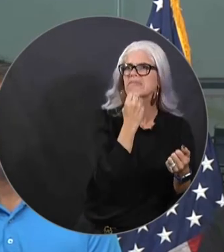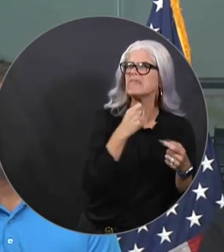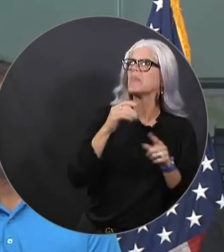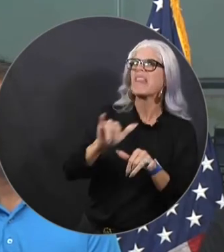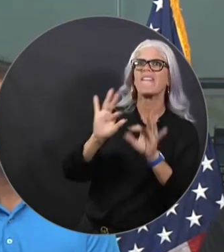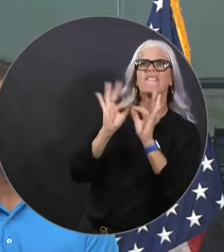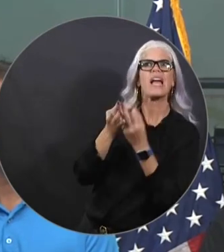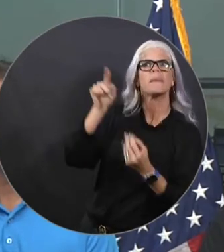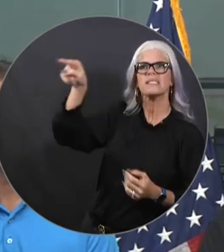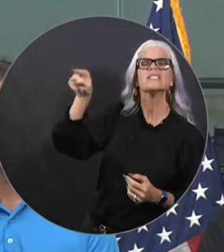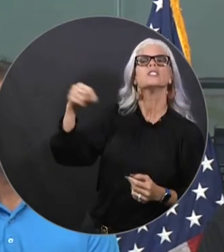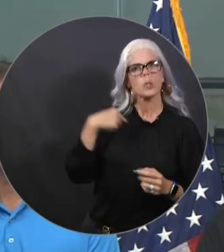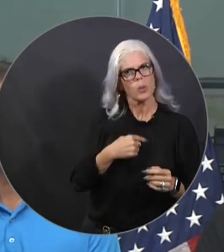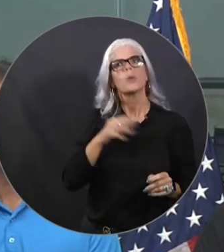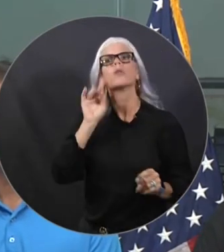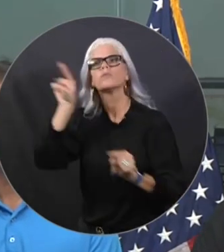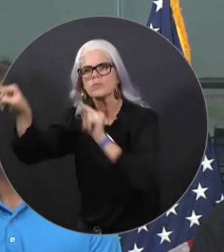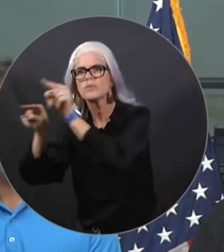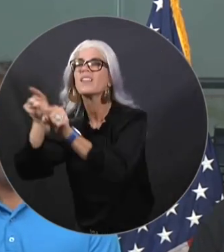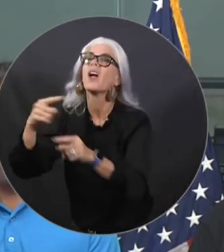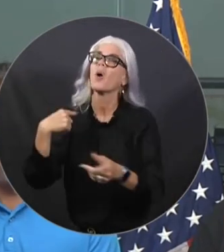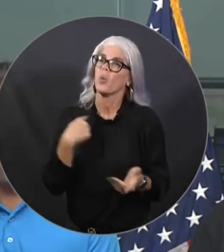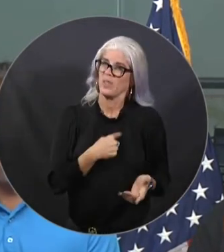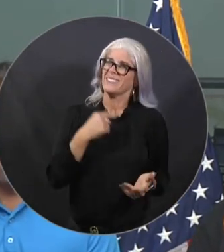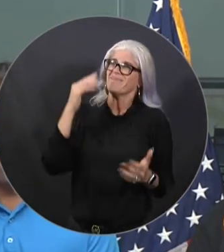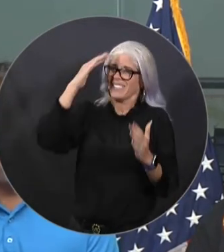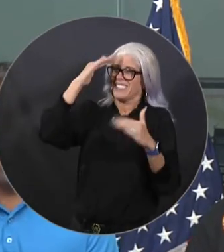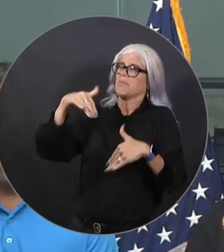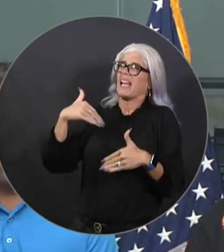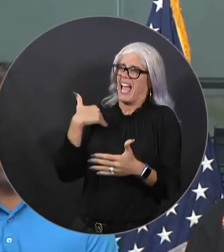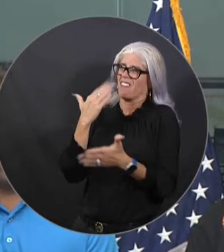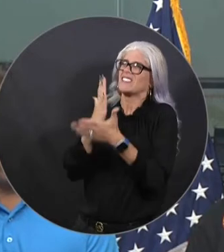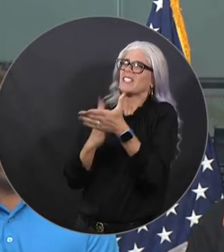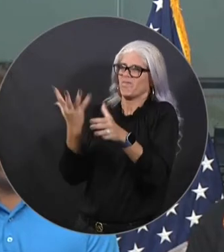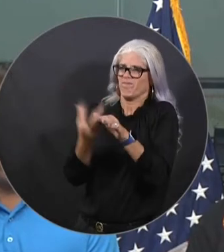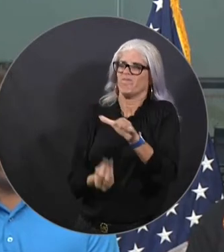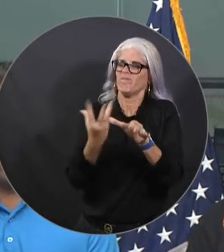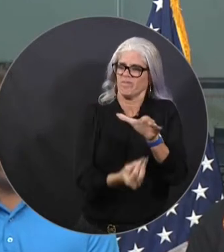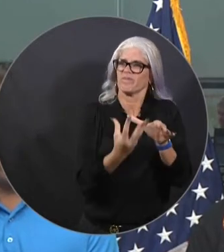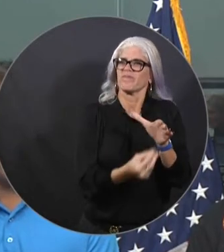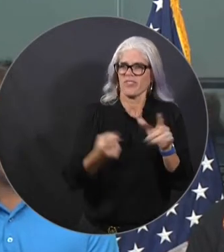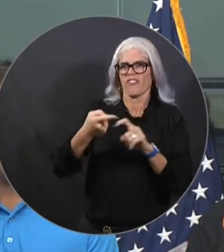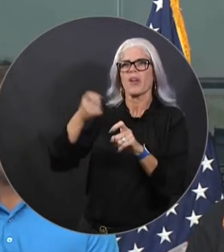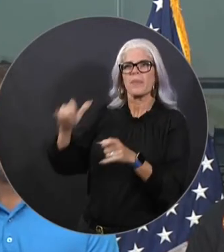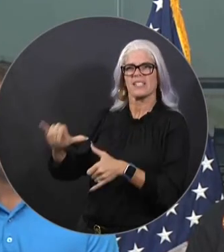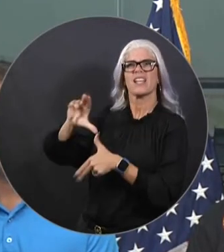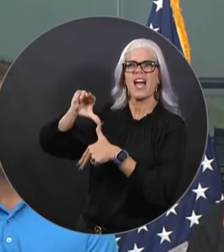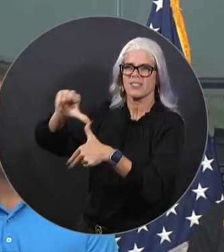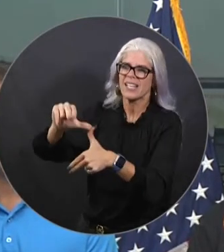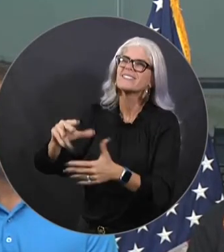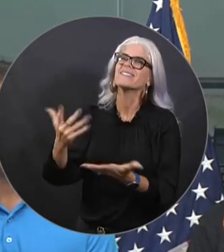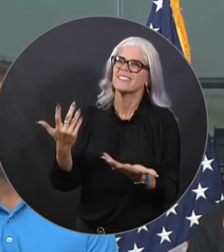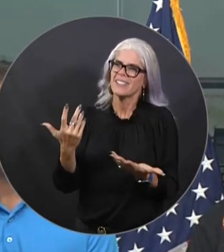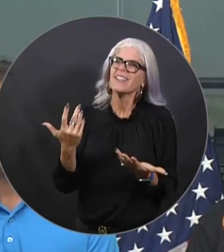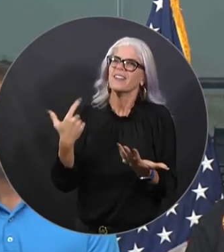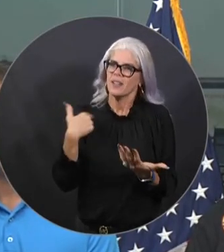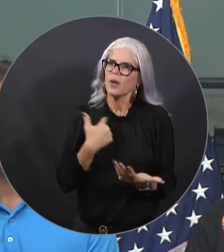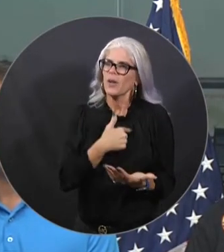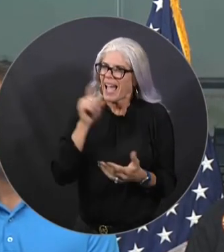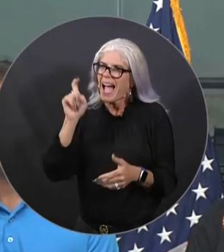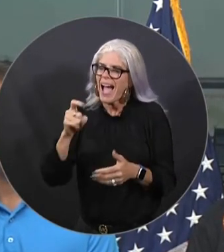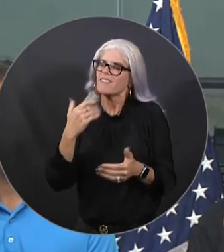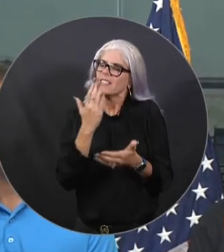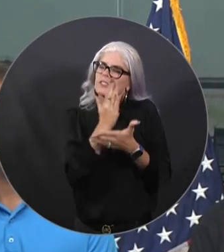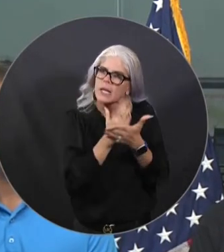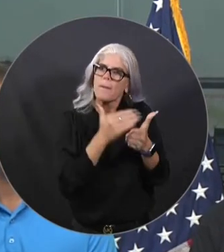have mortality from this hurricane, but I'll just caution people, you know, there's a process by where that is confirmed, and there's